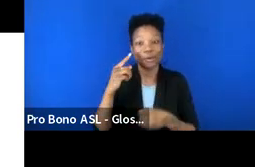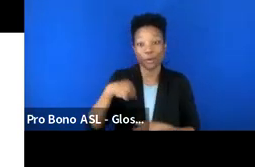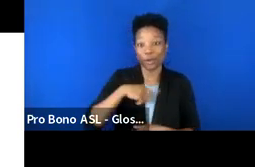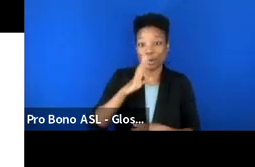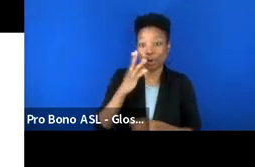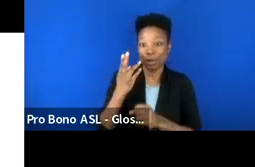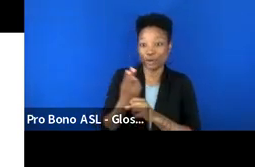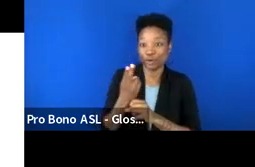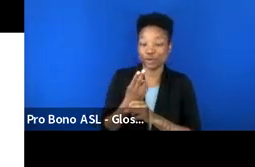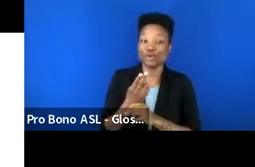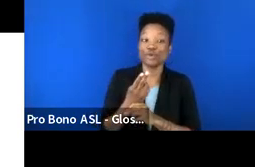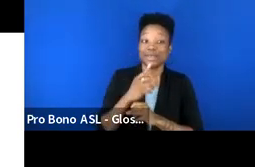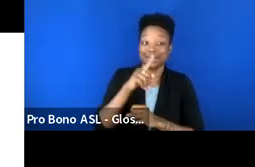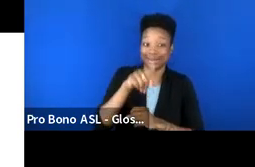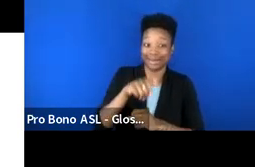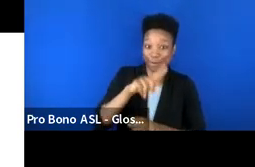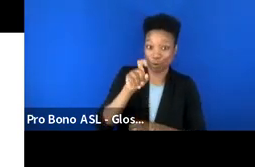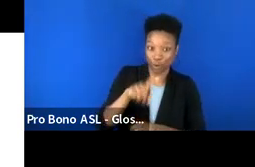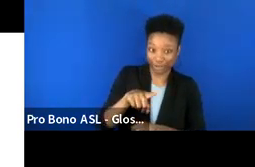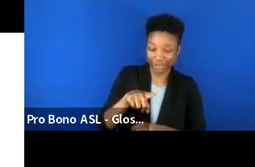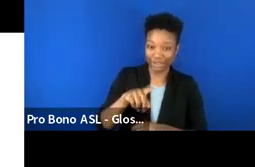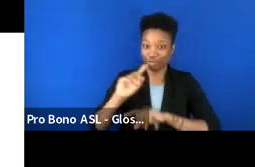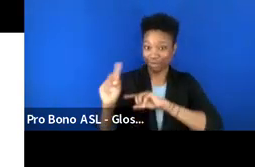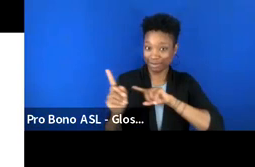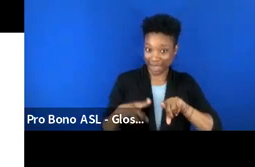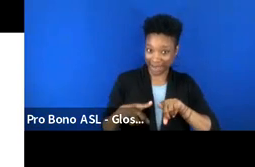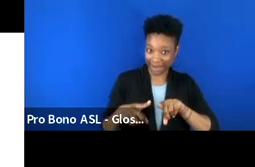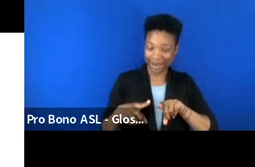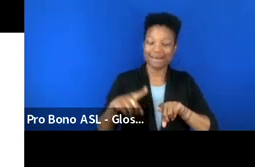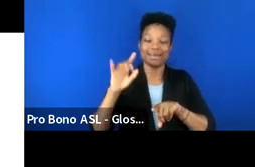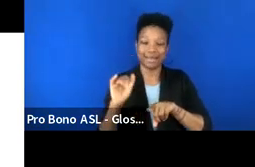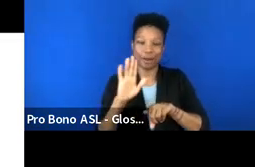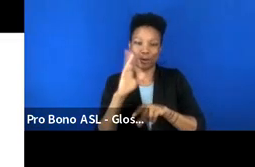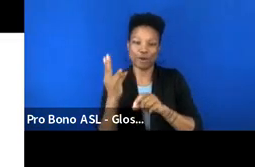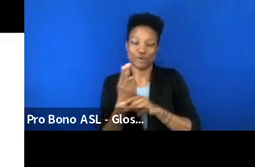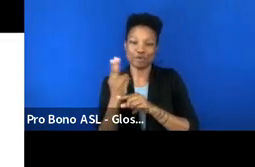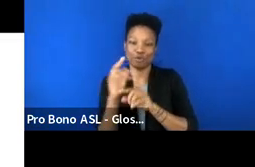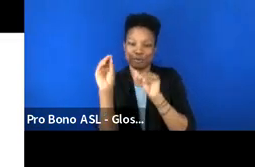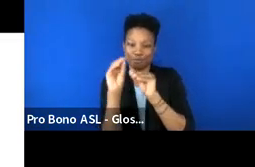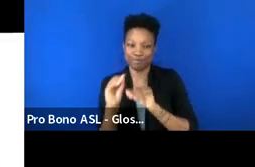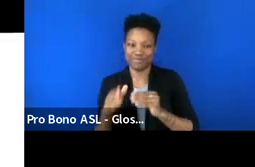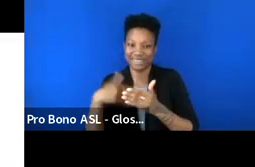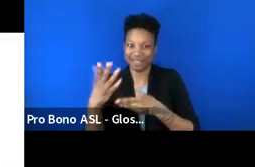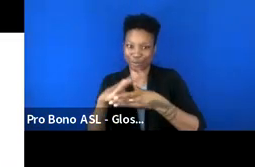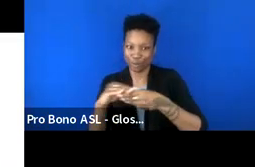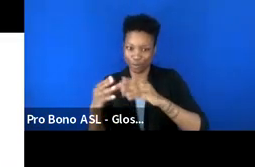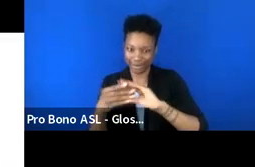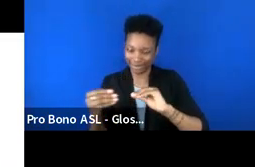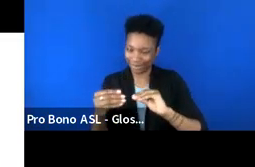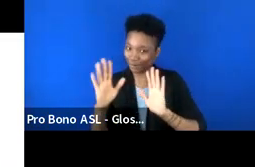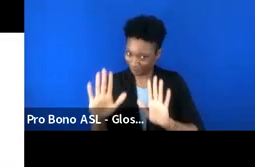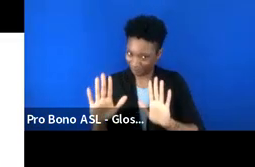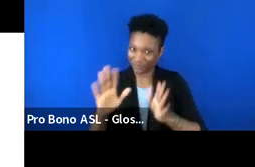in a story in which you'll see next. So, number one, the first question, what is a